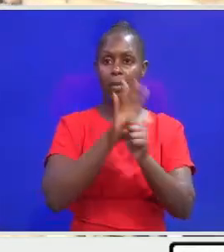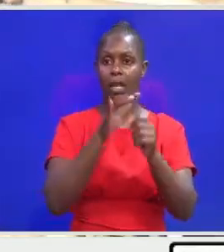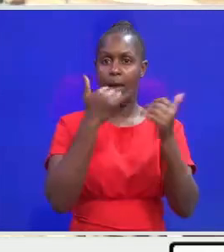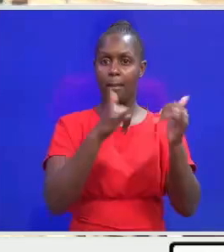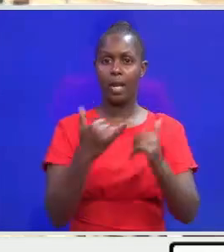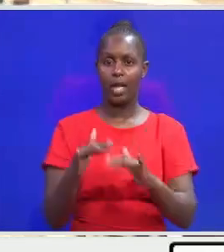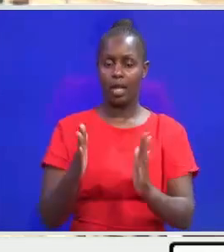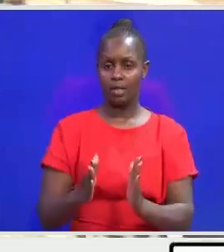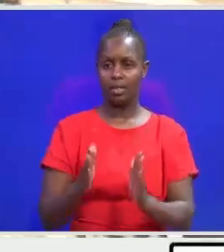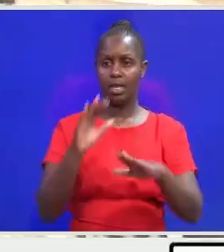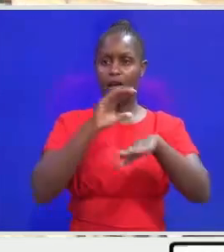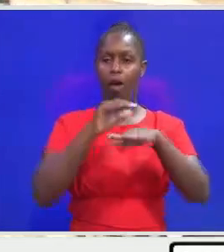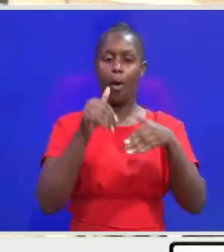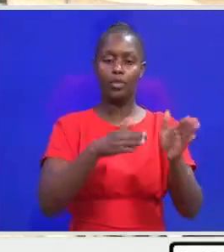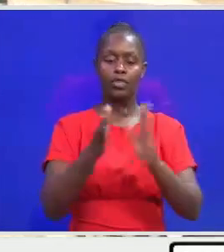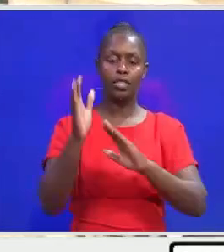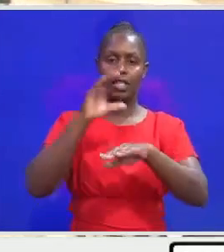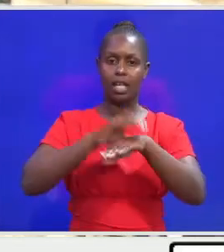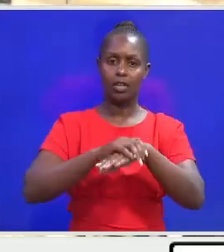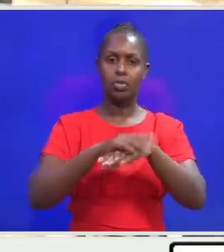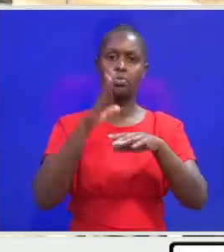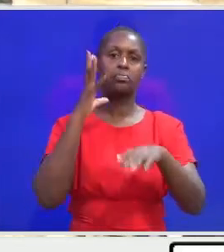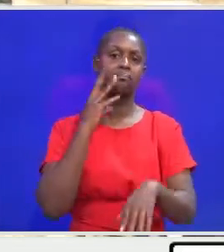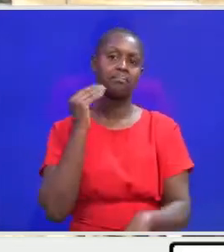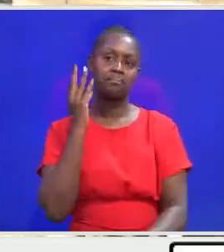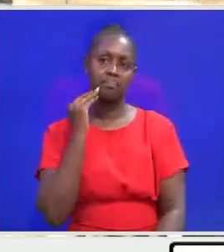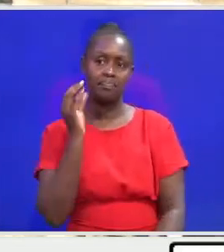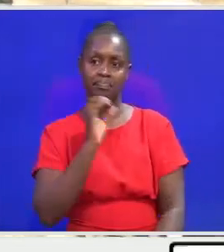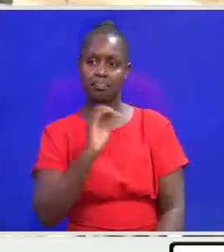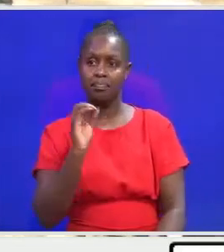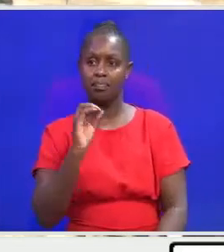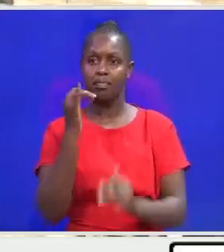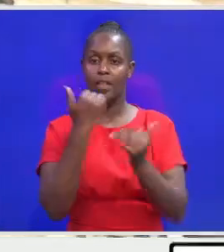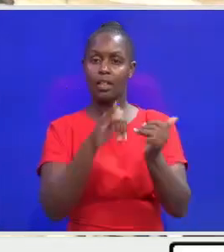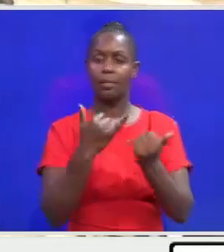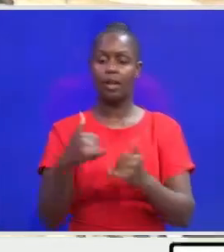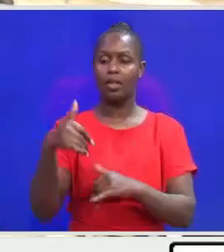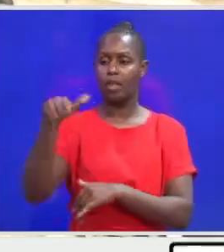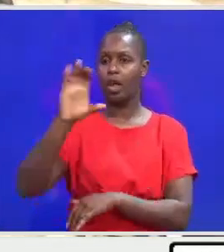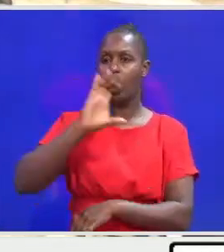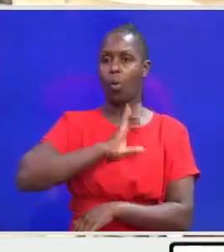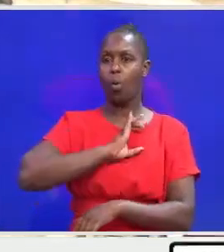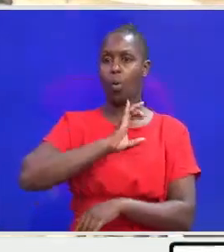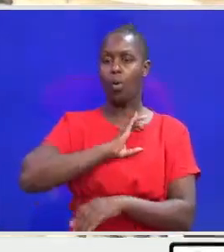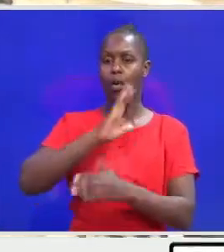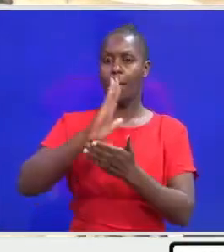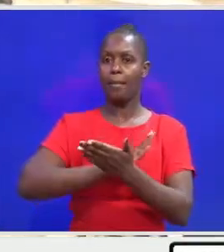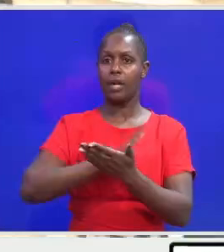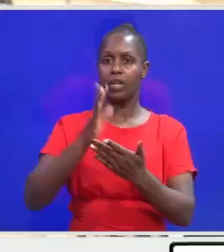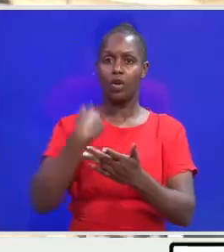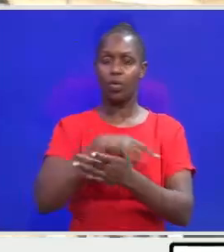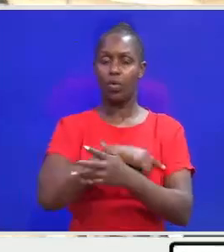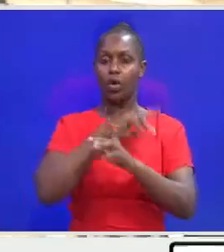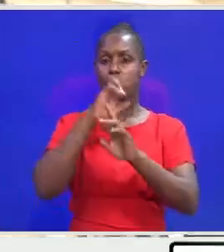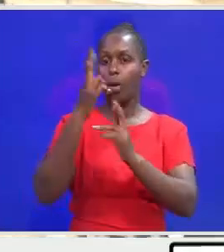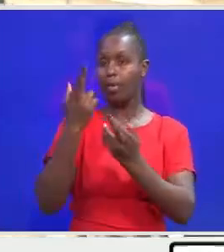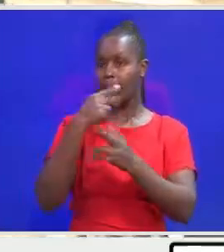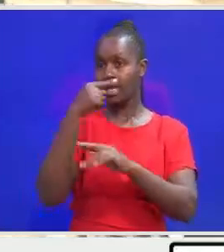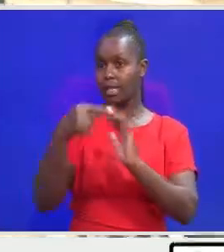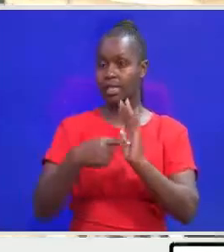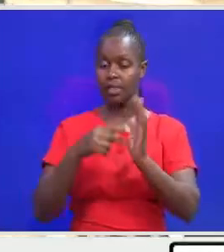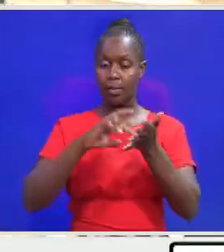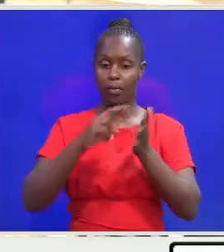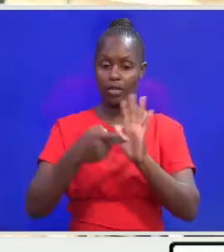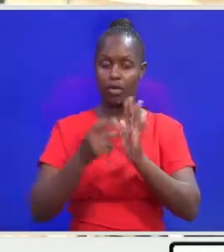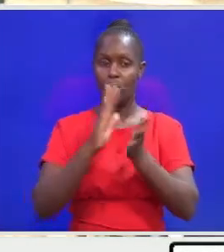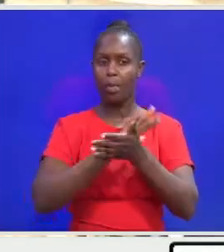not get opportunities to play the game, so they train in their own corners in isolation. So we are hoping such initiatives will become more